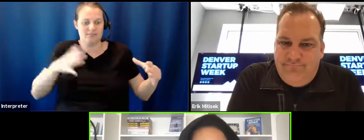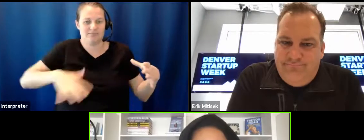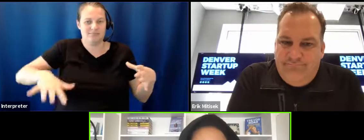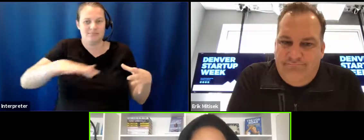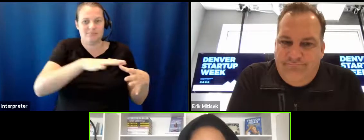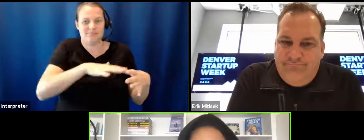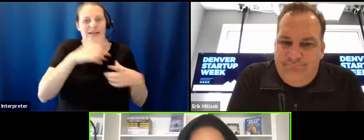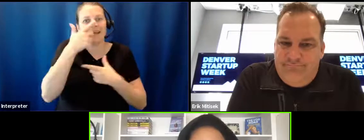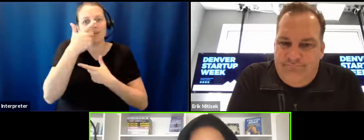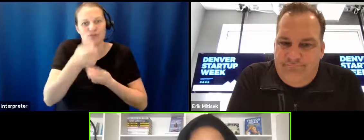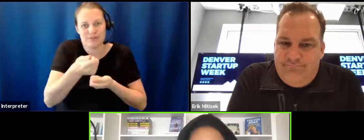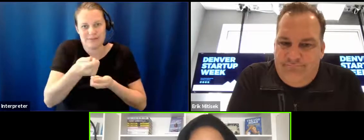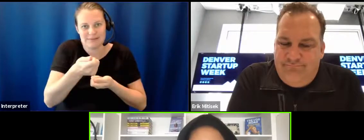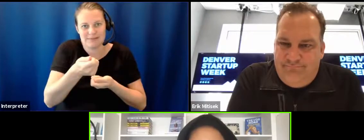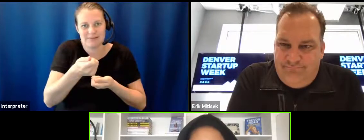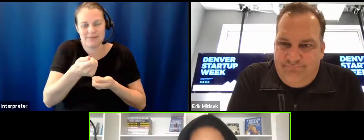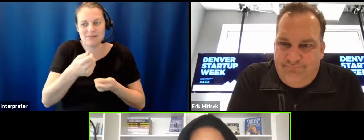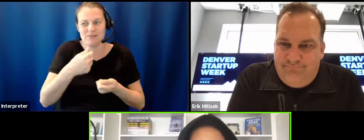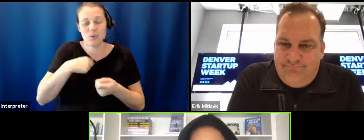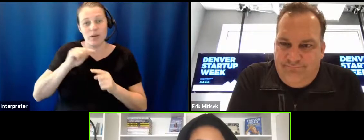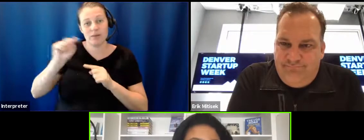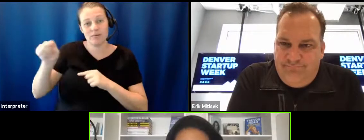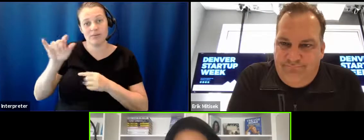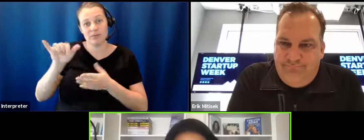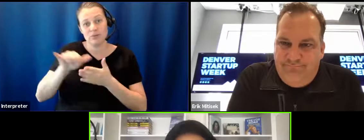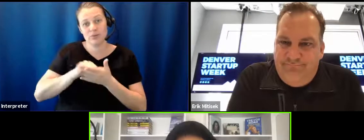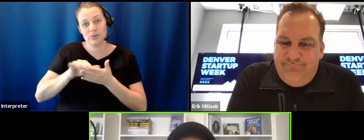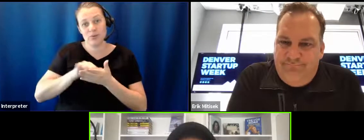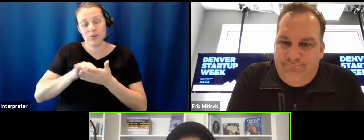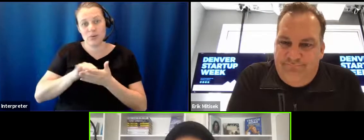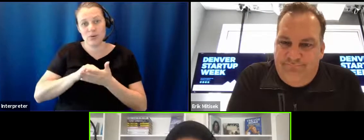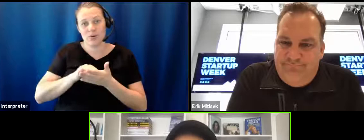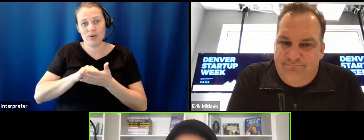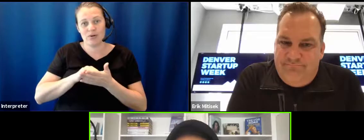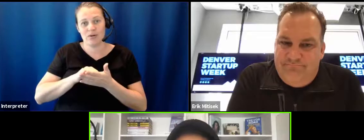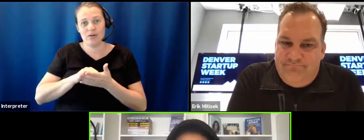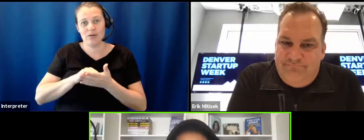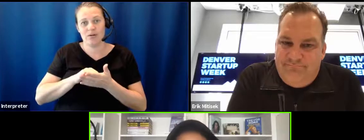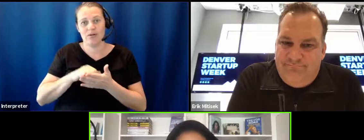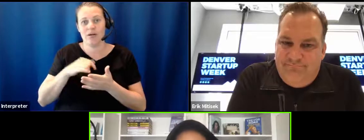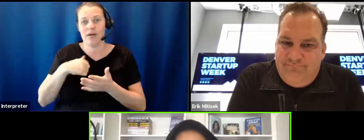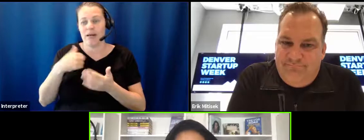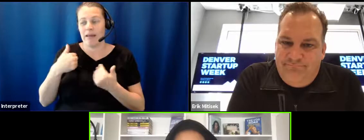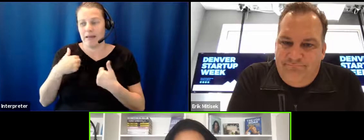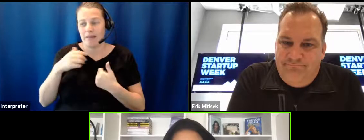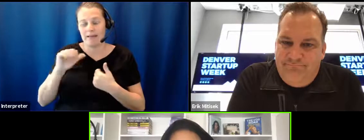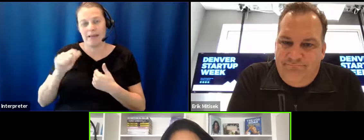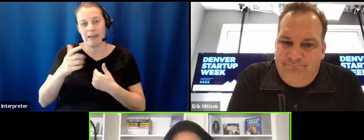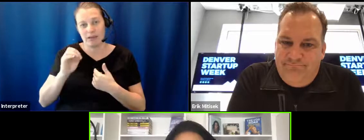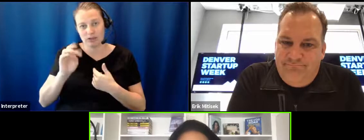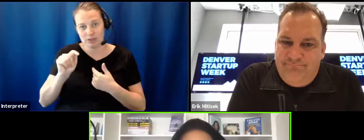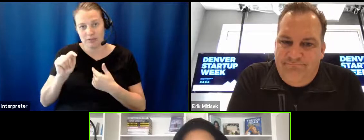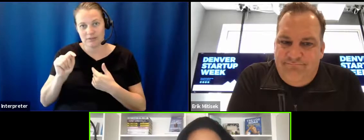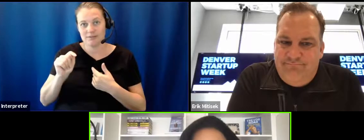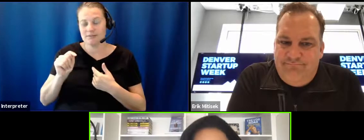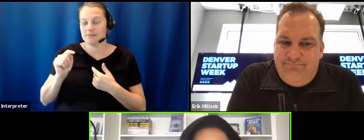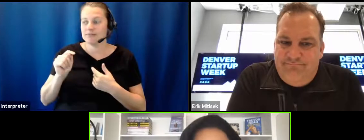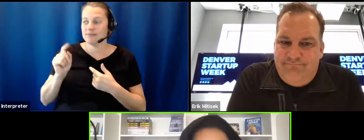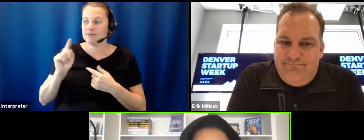when I went to New York to meet with all of the different, I have an agent and went to meet with all of the